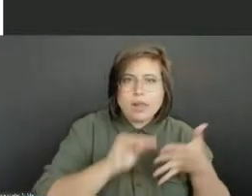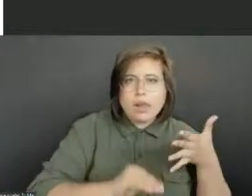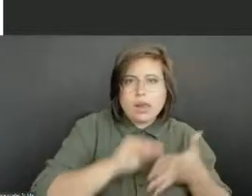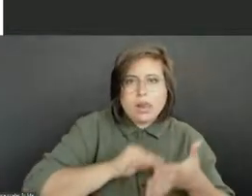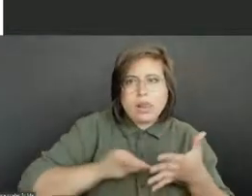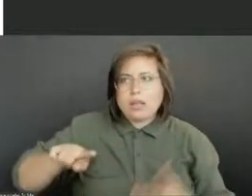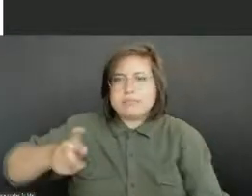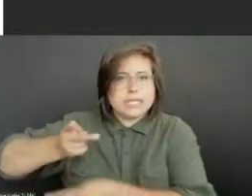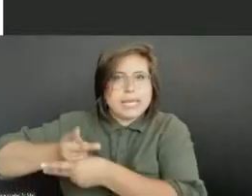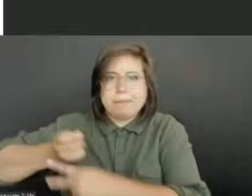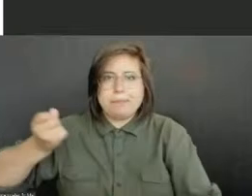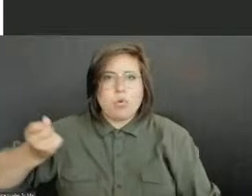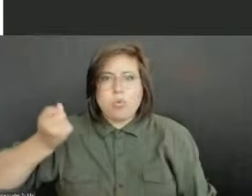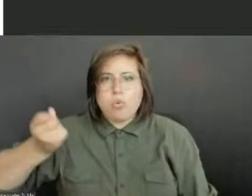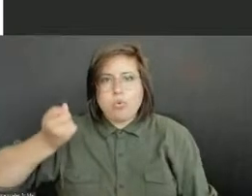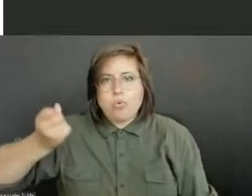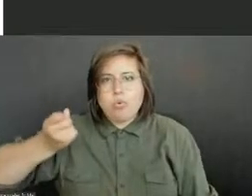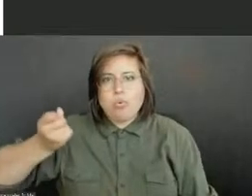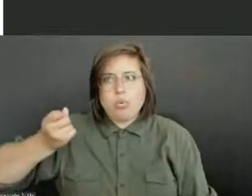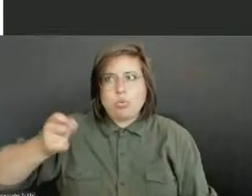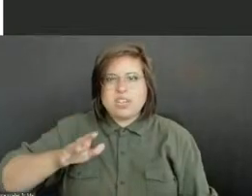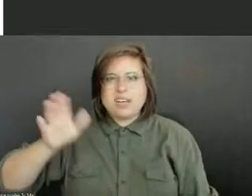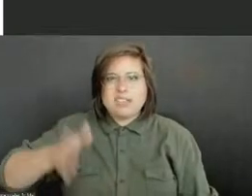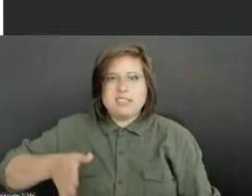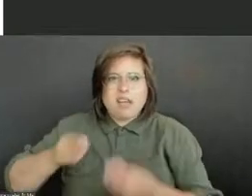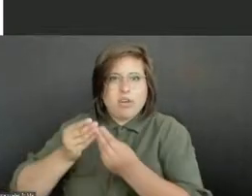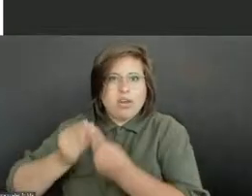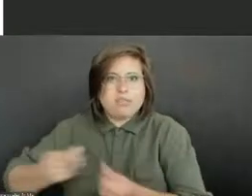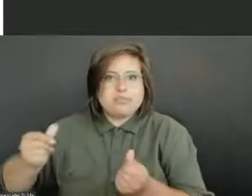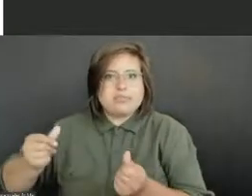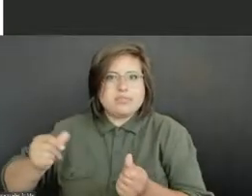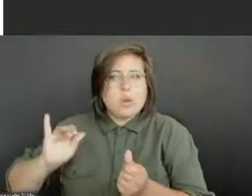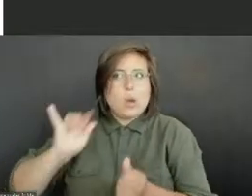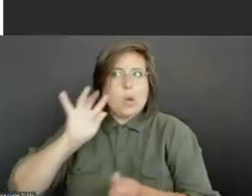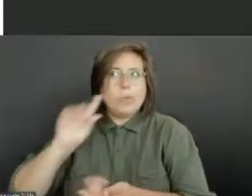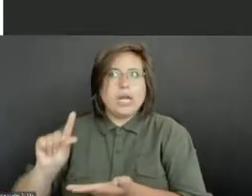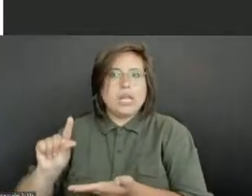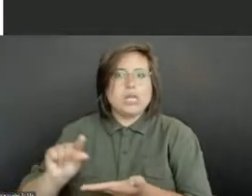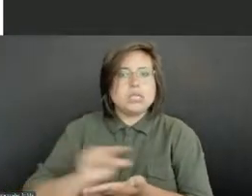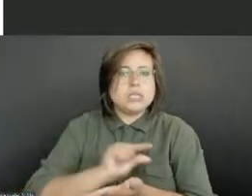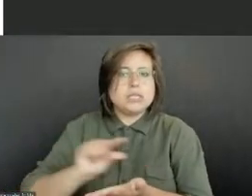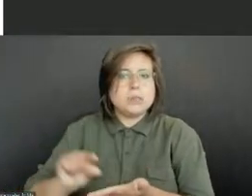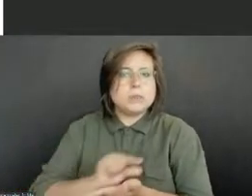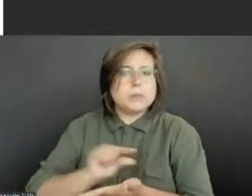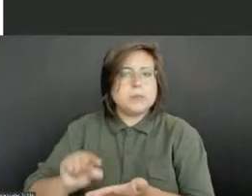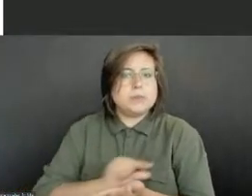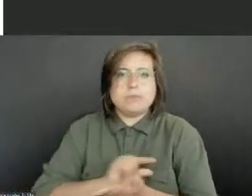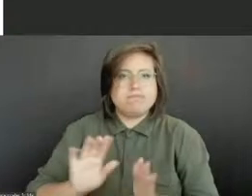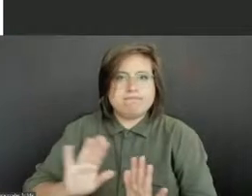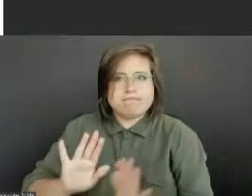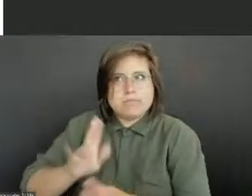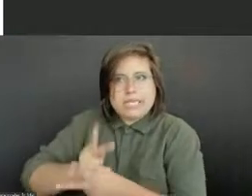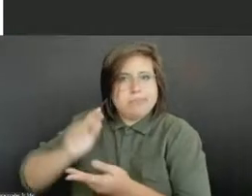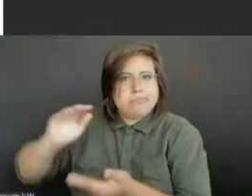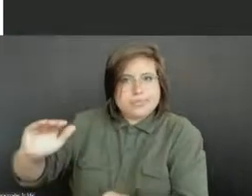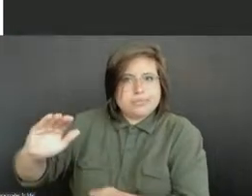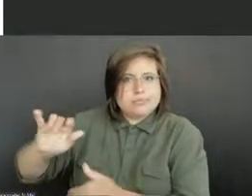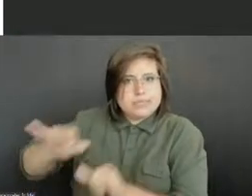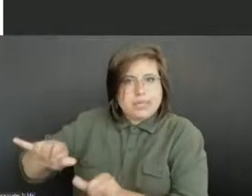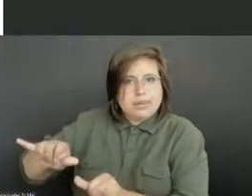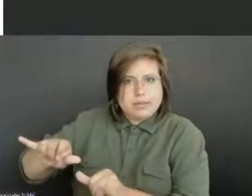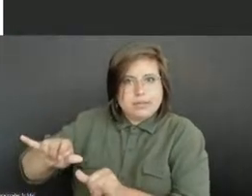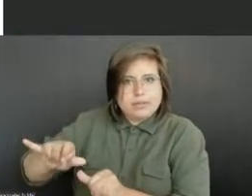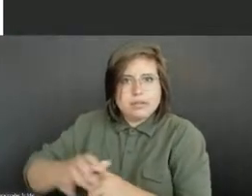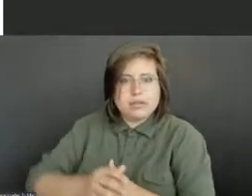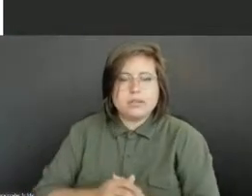priority that should not go away. It's a life and death priority. It benefits from consistent funding and long-term planning. So we're